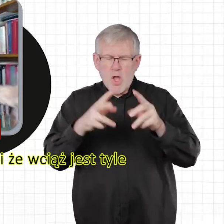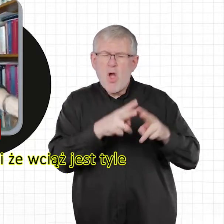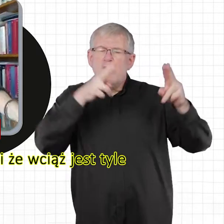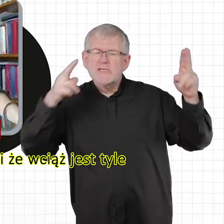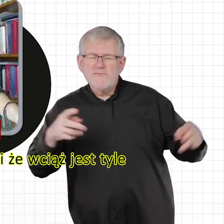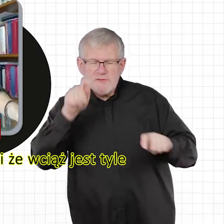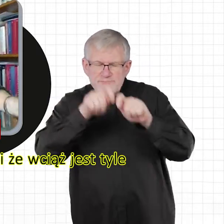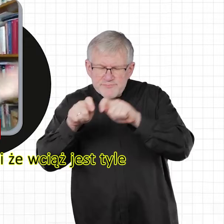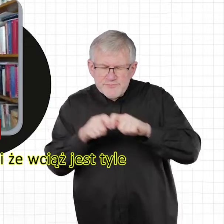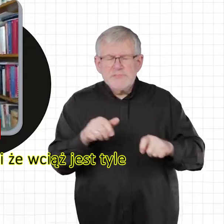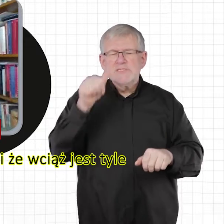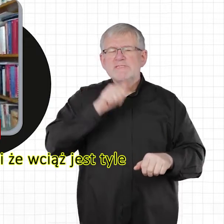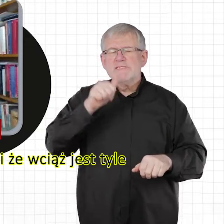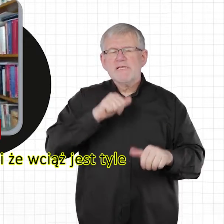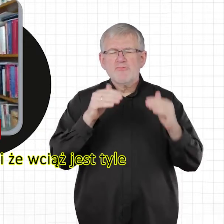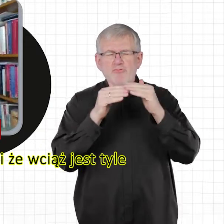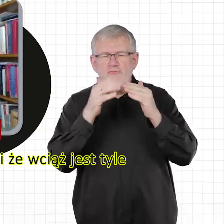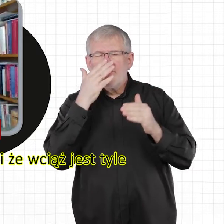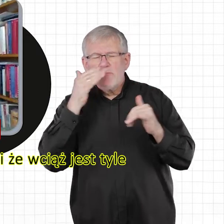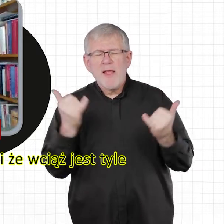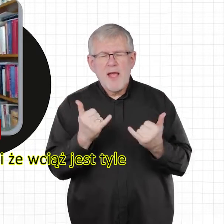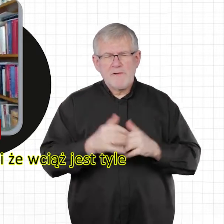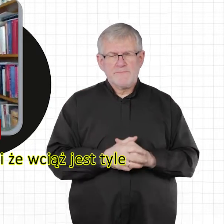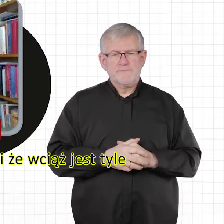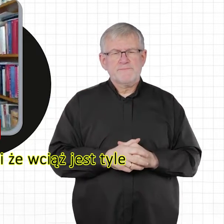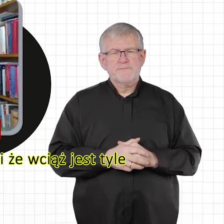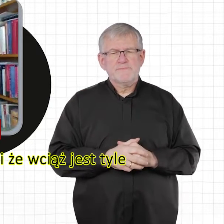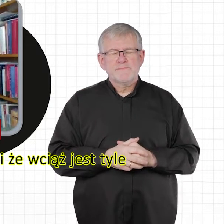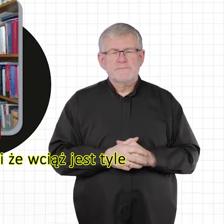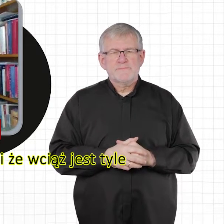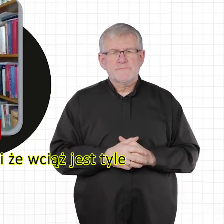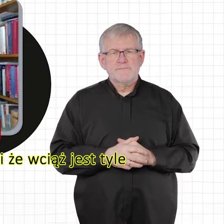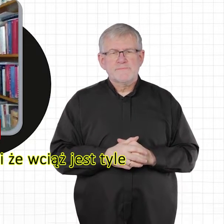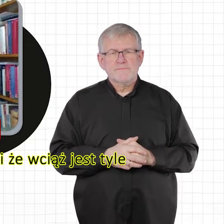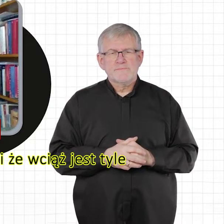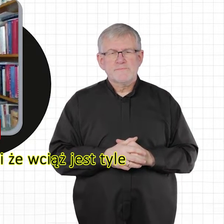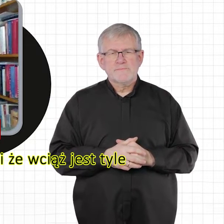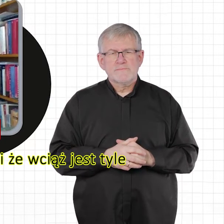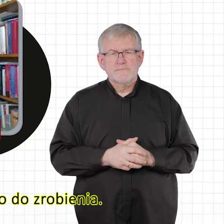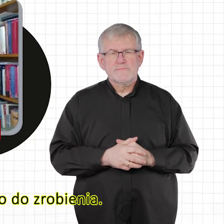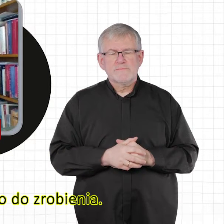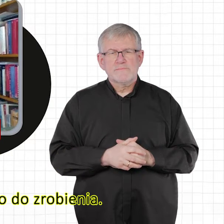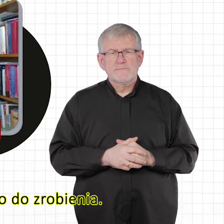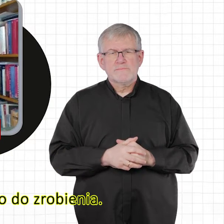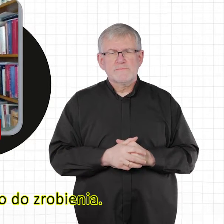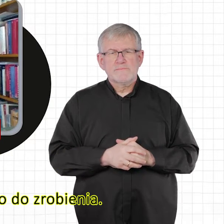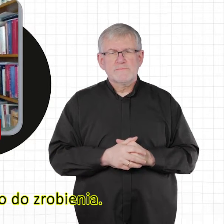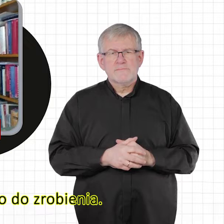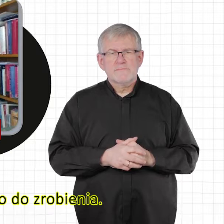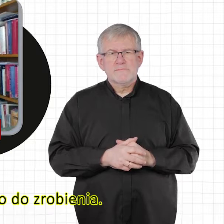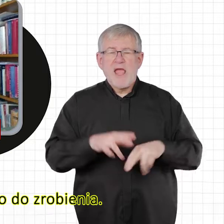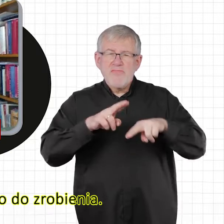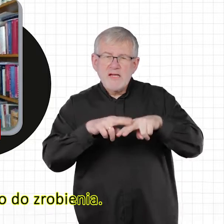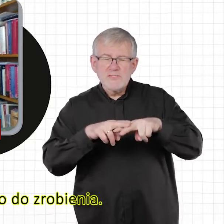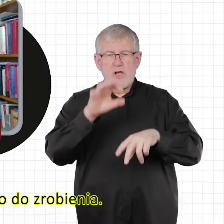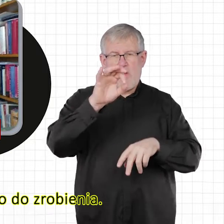it's that there is for all of us there is still a lot to do. So even the